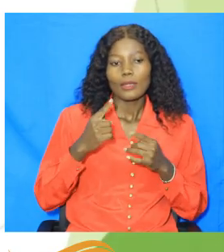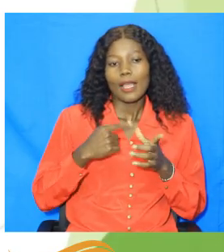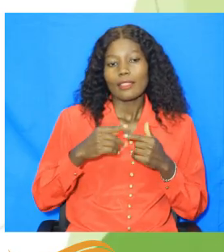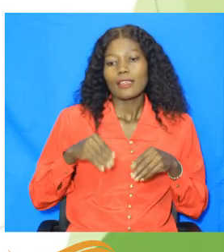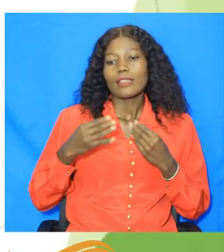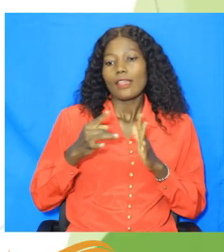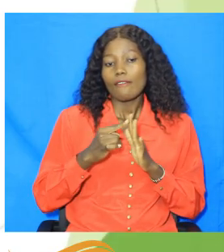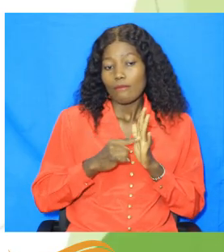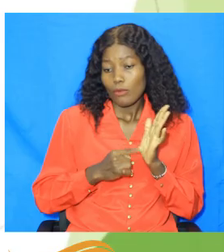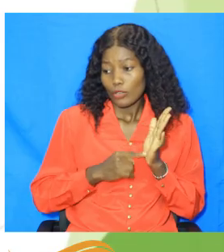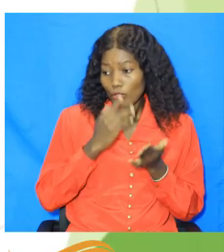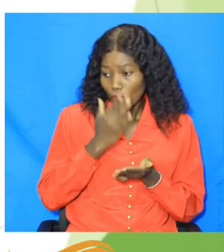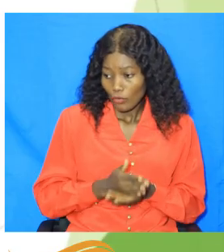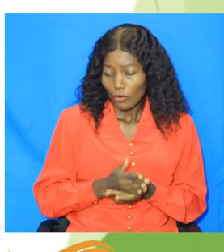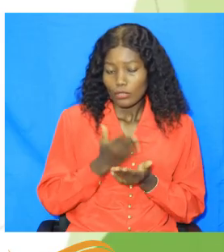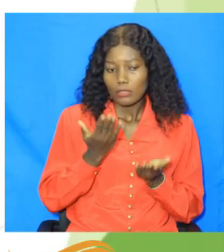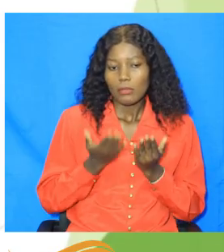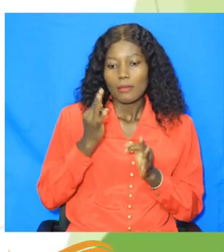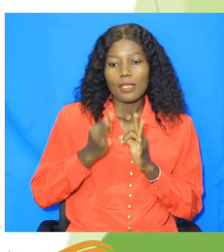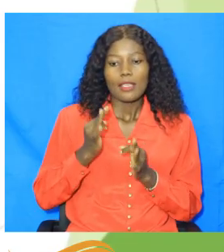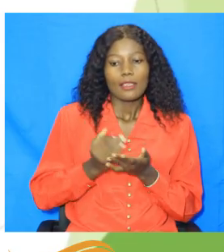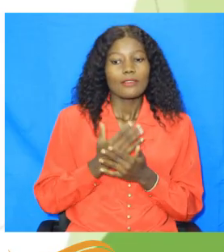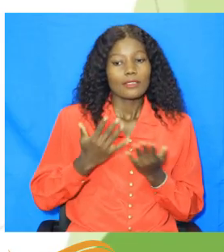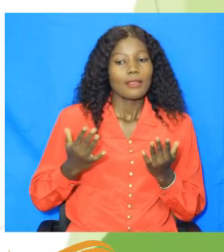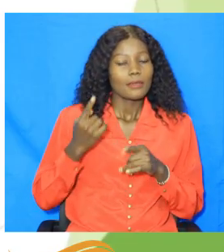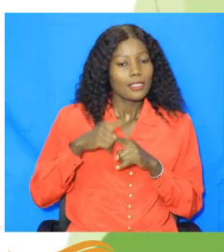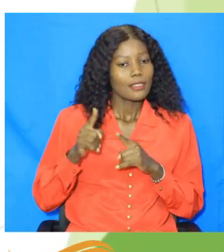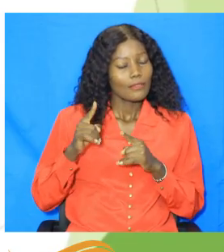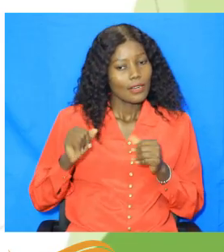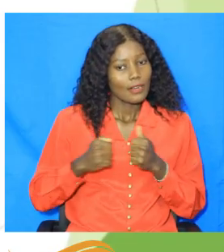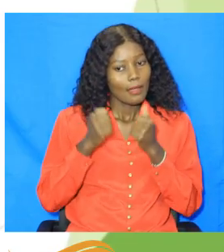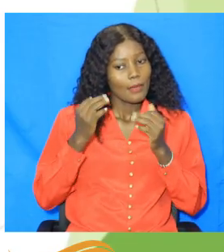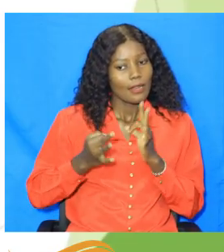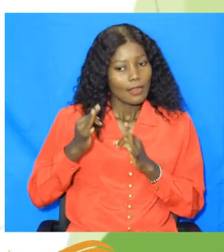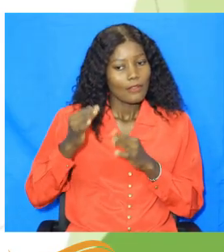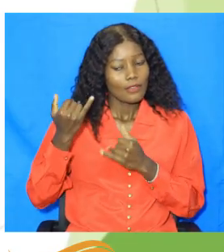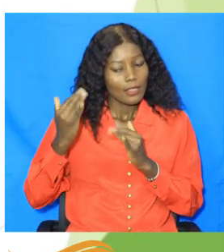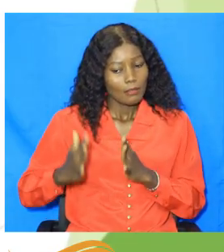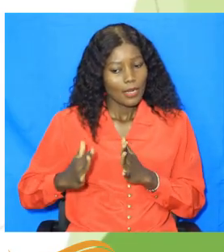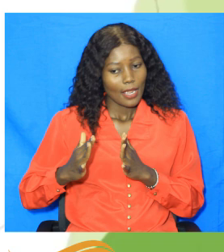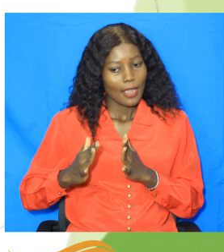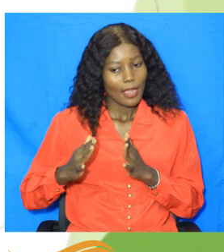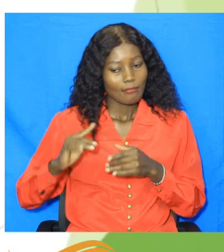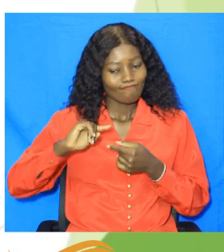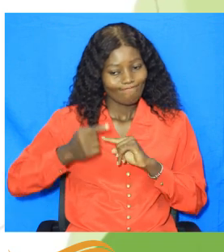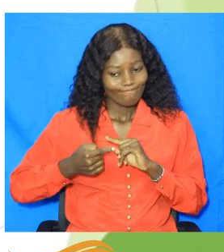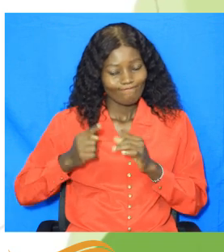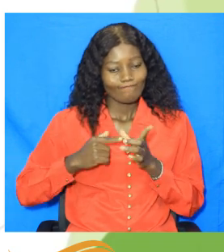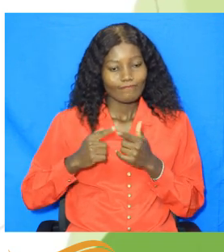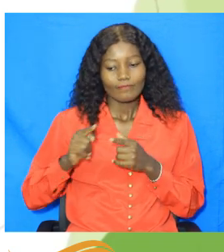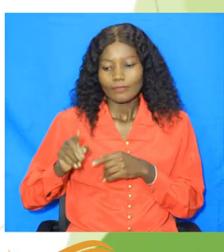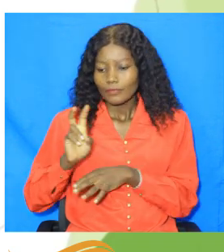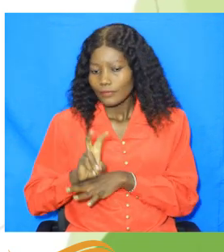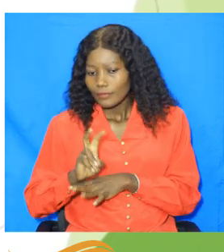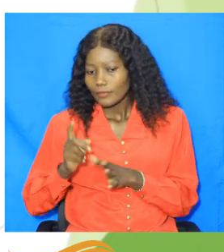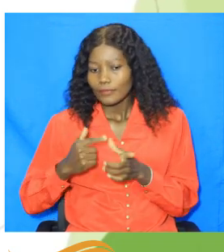point. Of course, unless if probably something else happened, maybe the athlete got injured and the doctor has checked, and then the referee